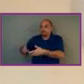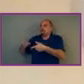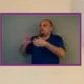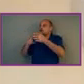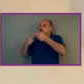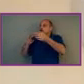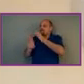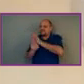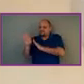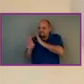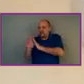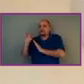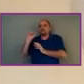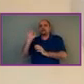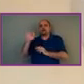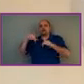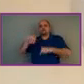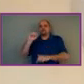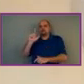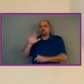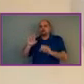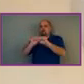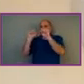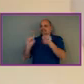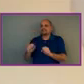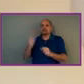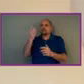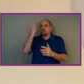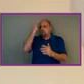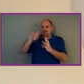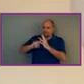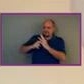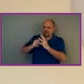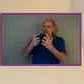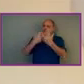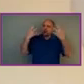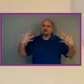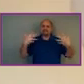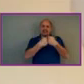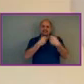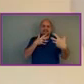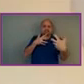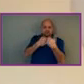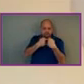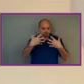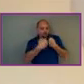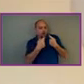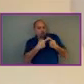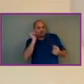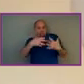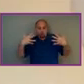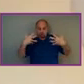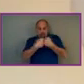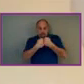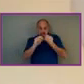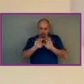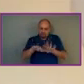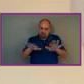there were great collisions, and as well, and there were fragments. And